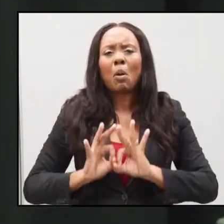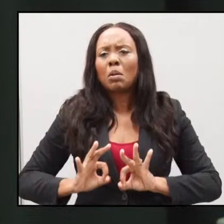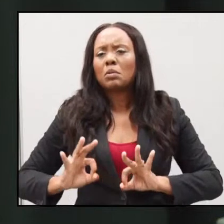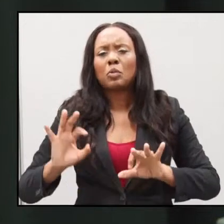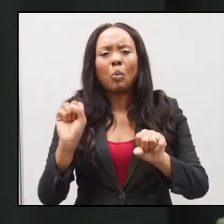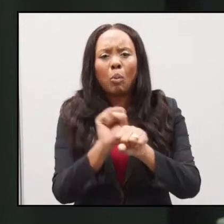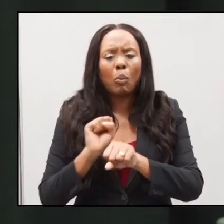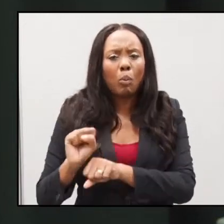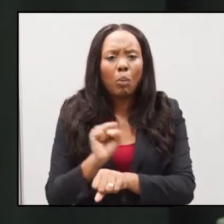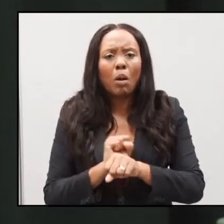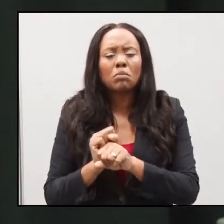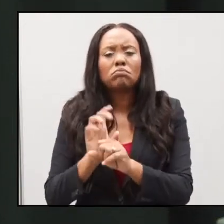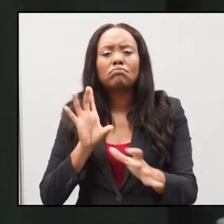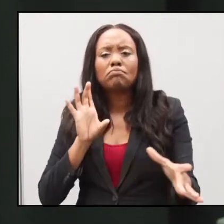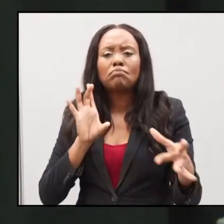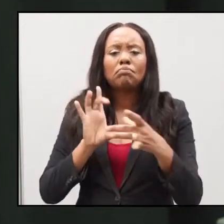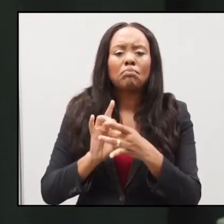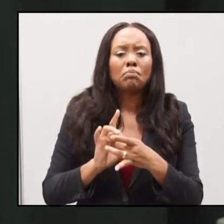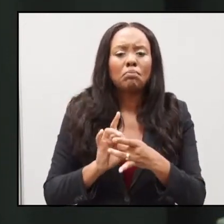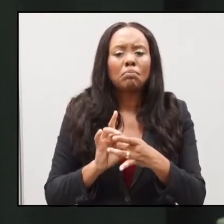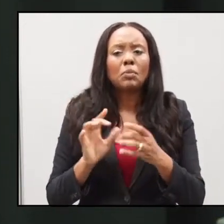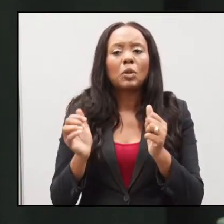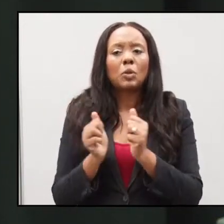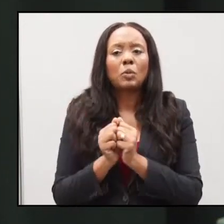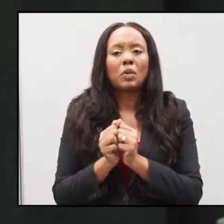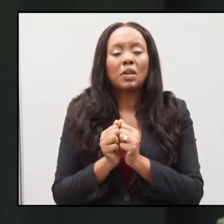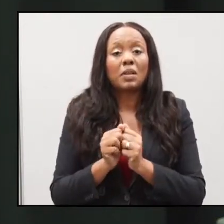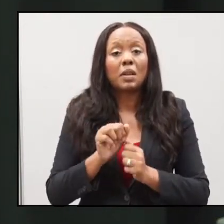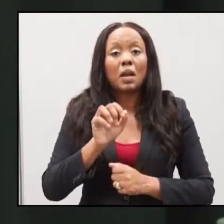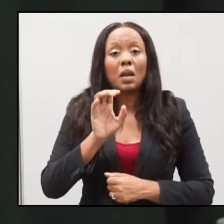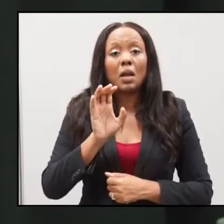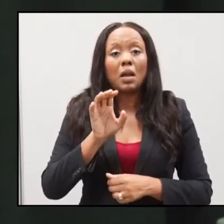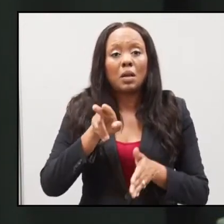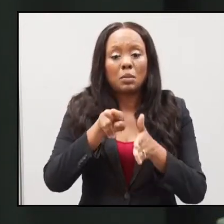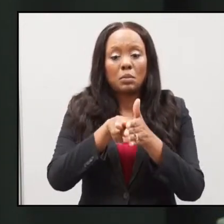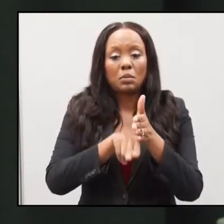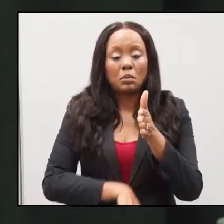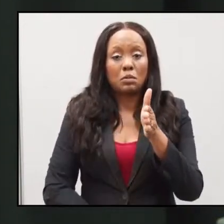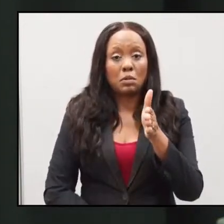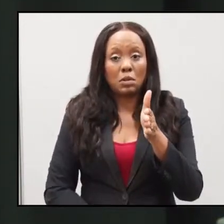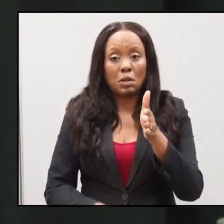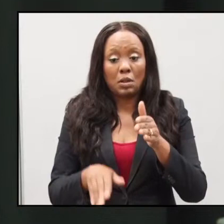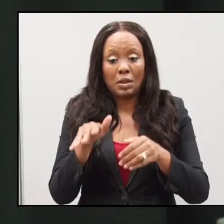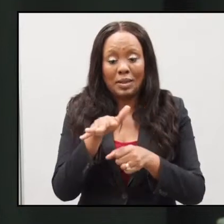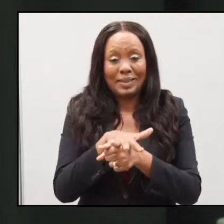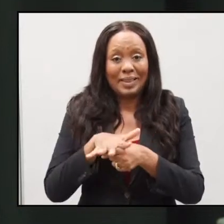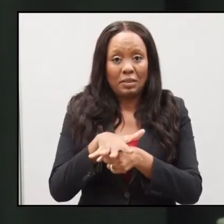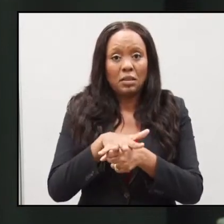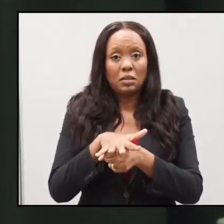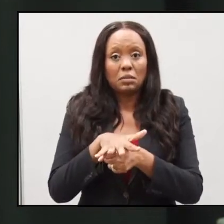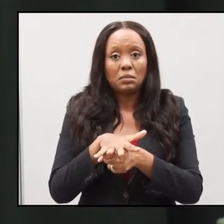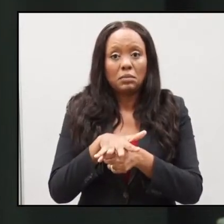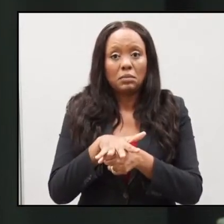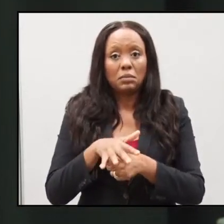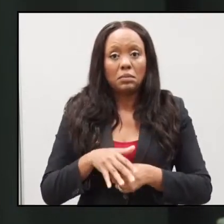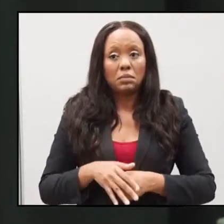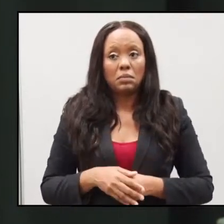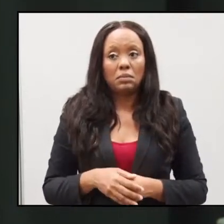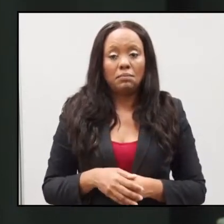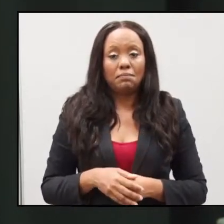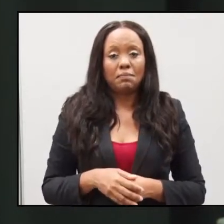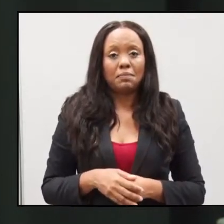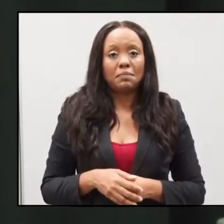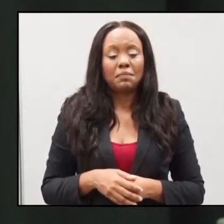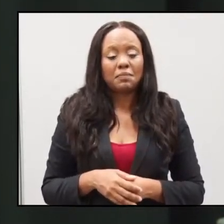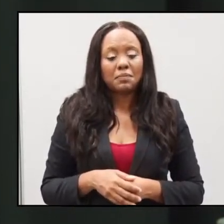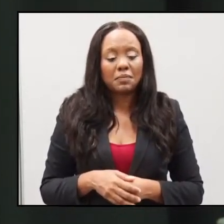that has been associated with the Newton Burial Ground, which has been the repository, the home, the